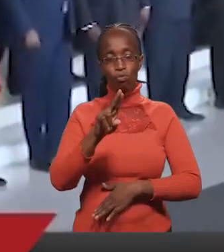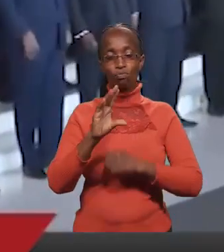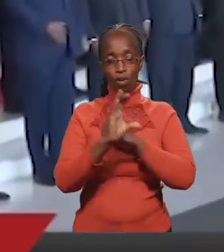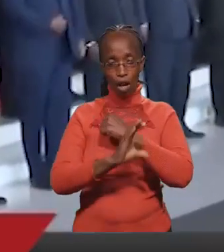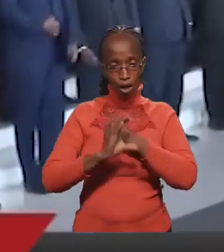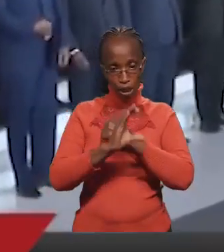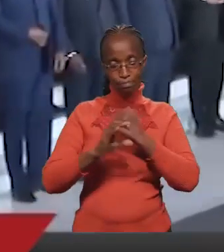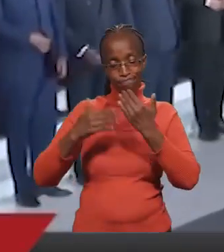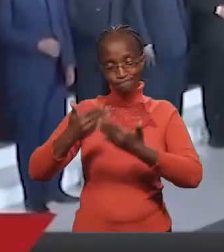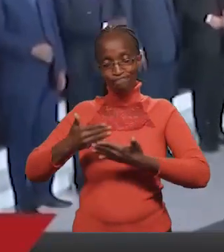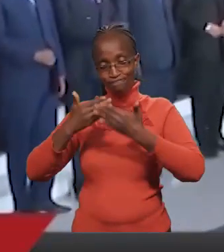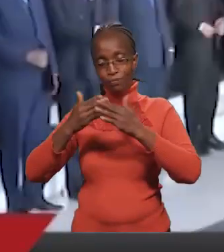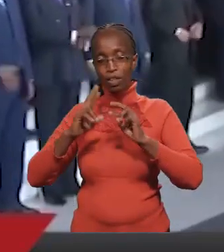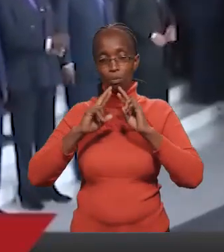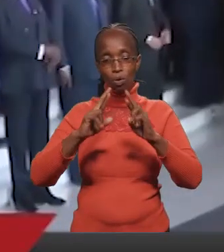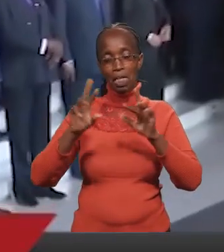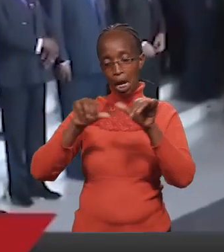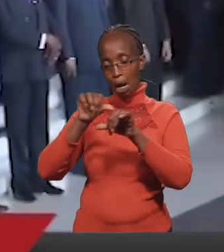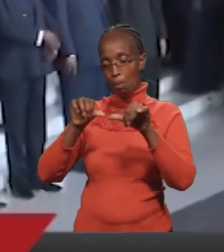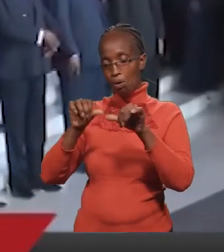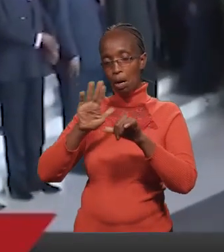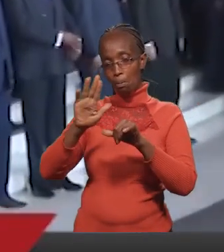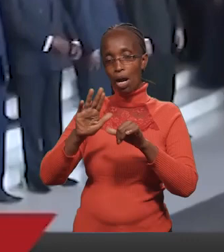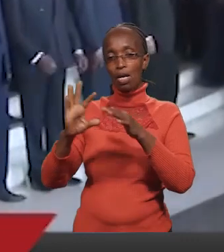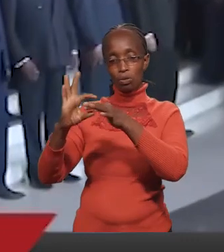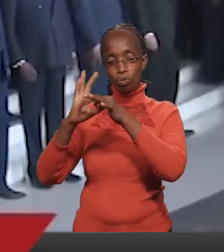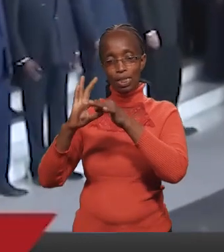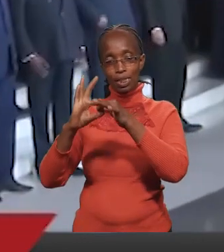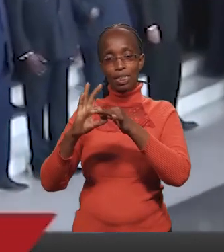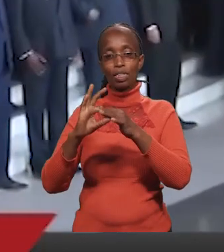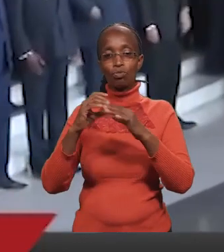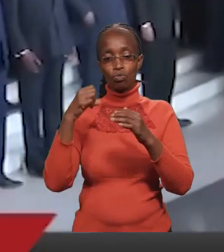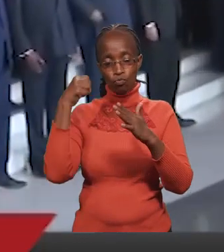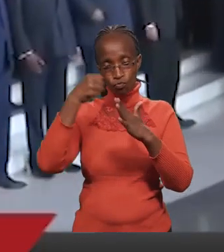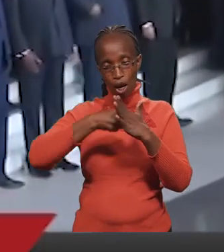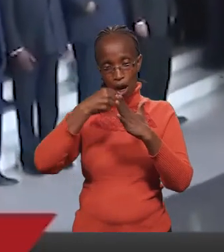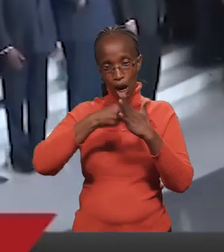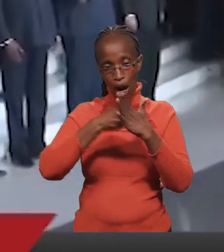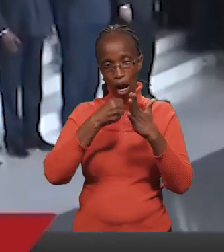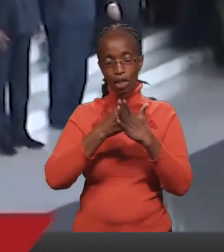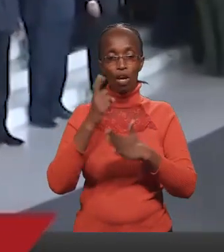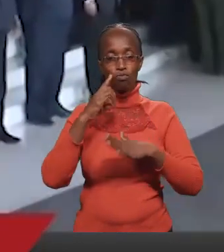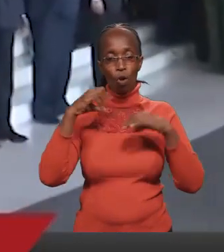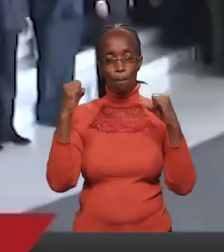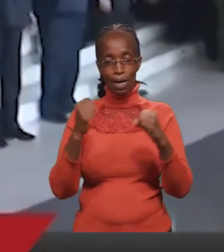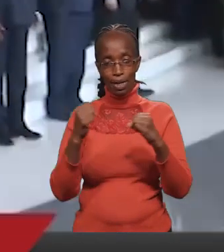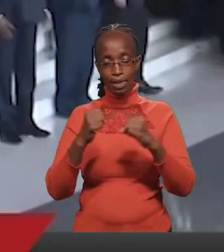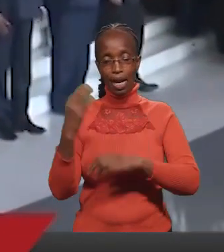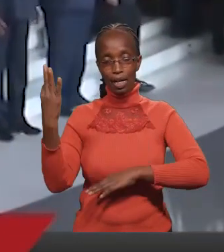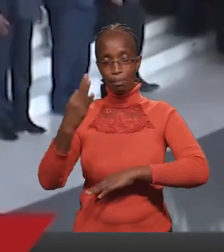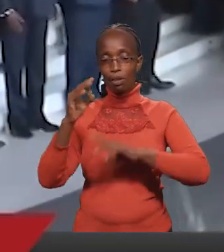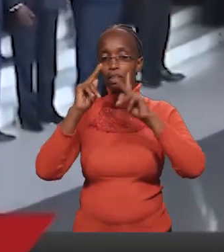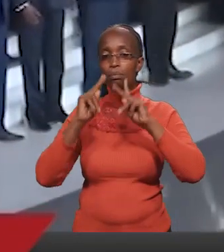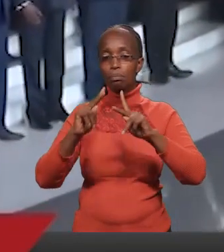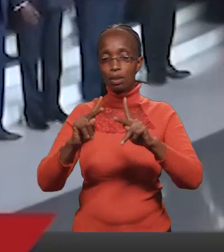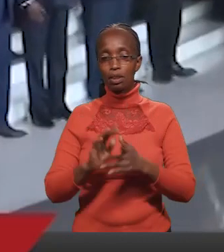Afrika kutoa ripoti za maendeleo ya muungano wao wa vita dhidi ya malaria na vile vile kuzungumzia ajenda ya